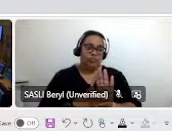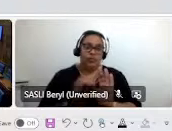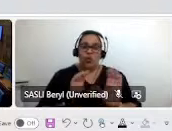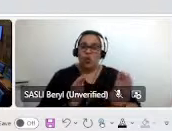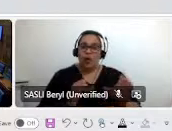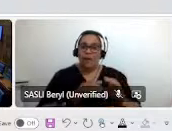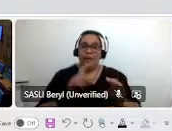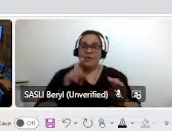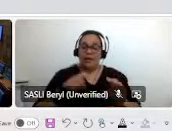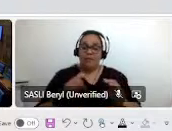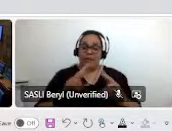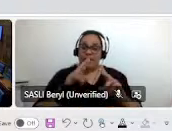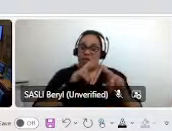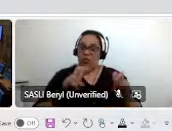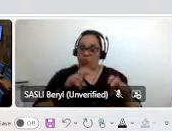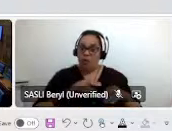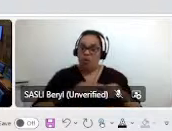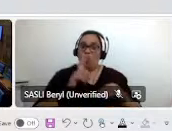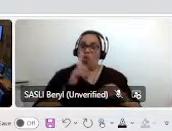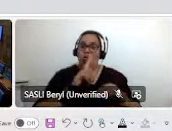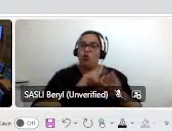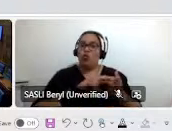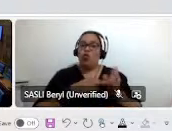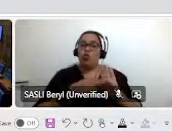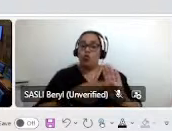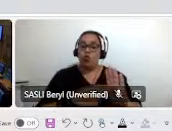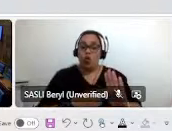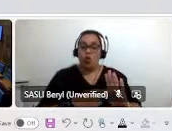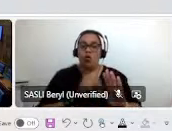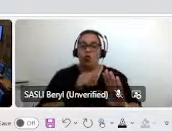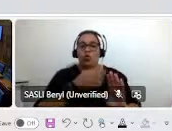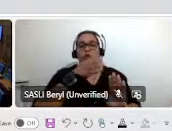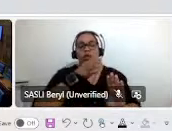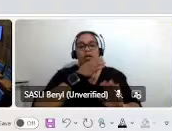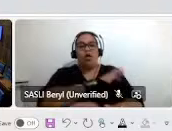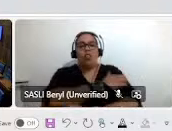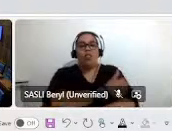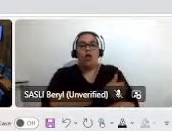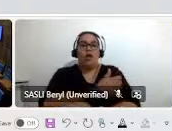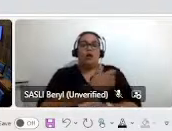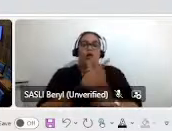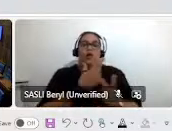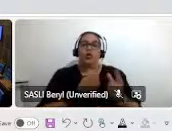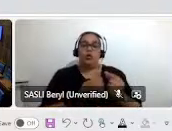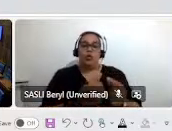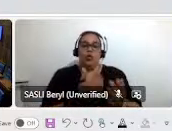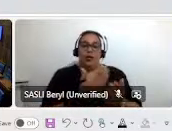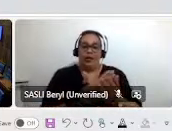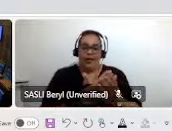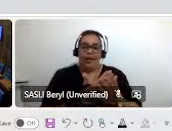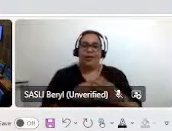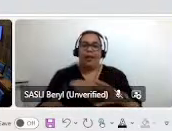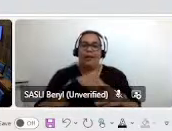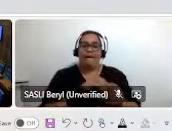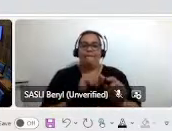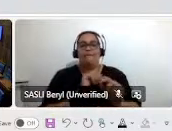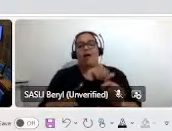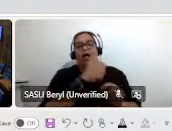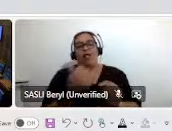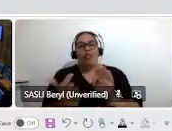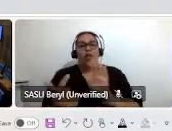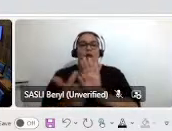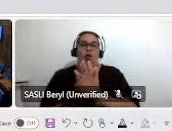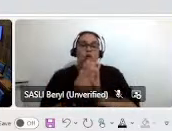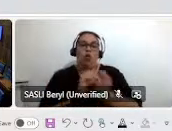committee should explore what role the liquor authority can play in tandem with other law